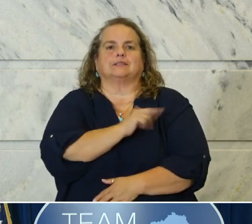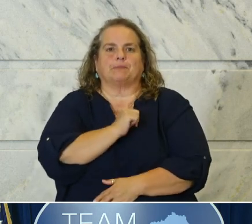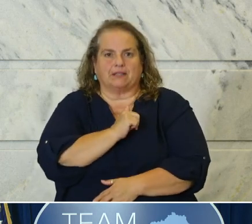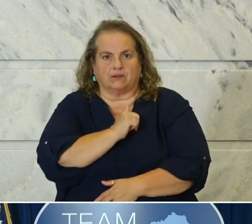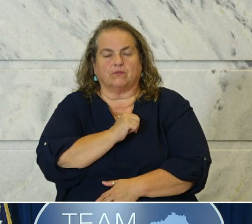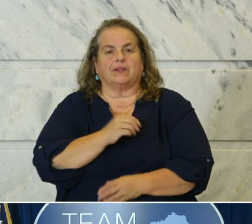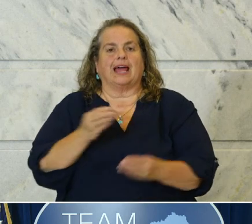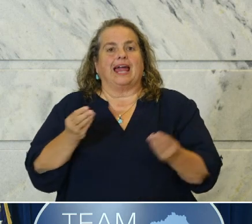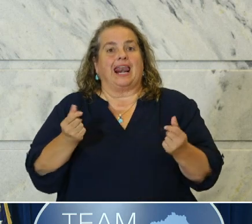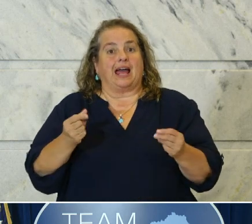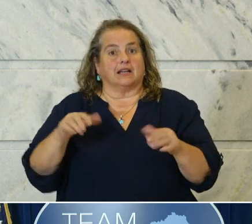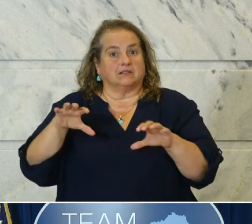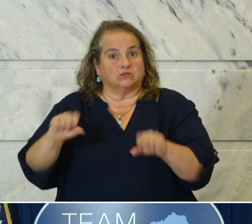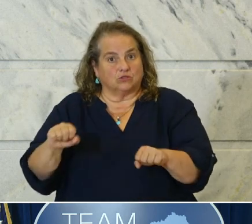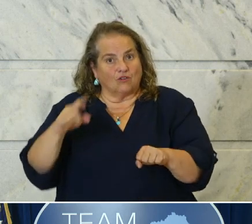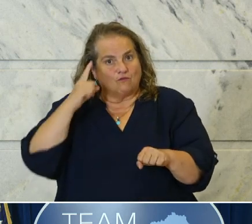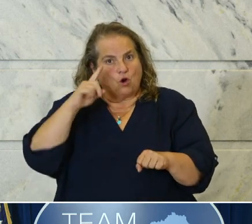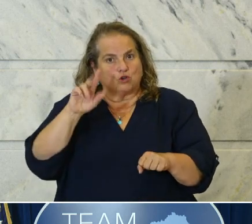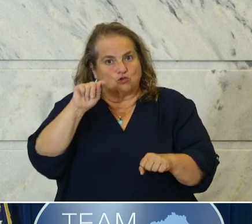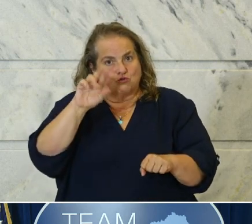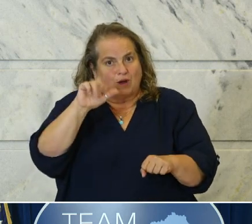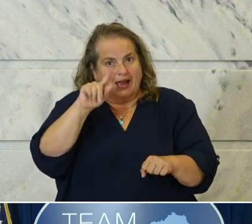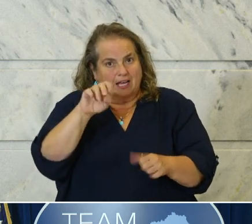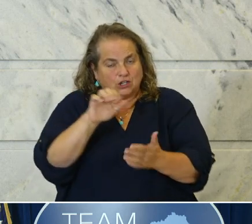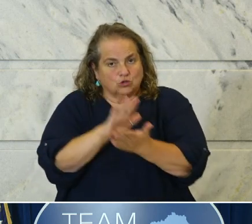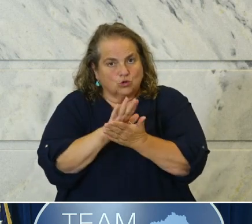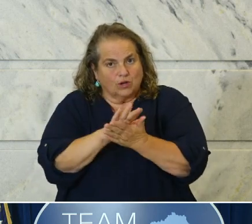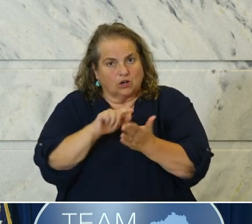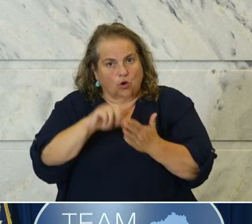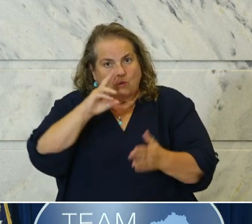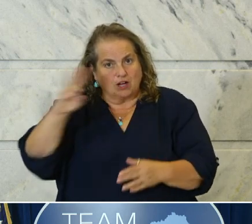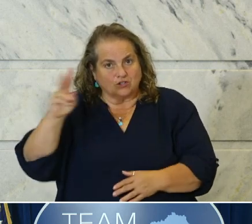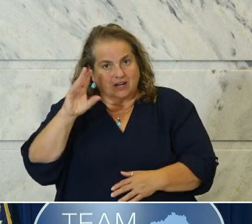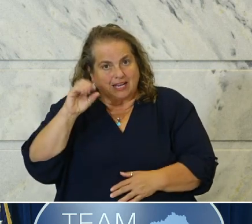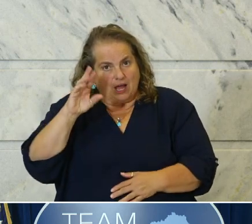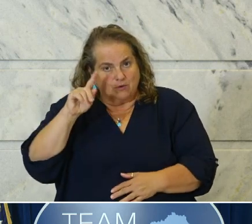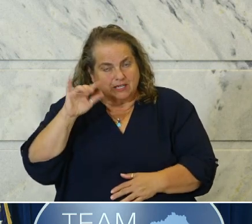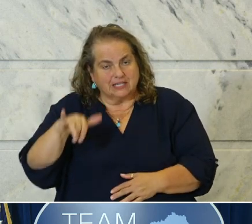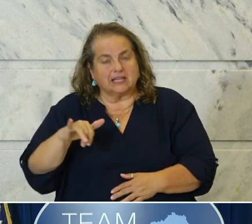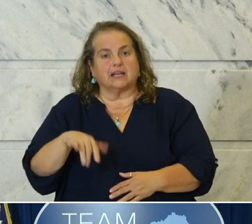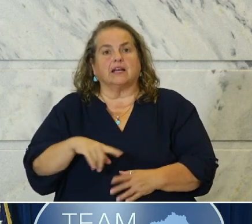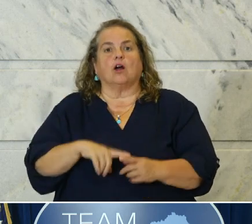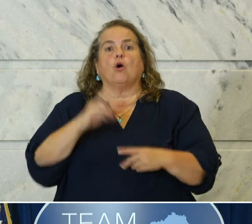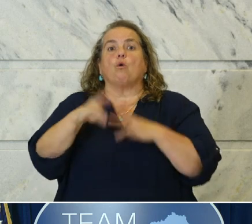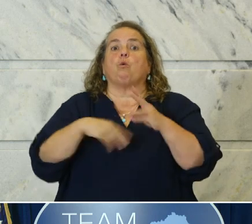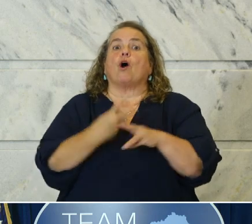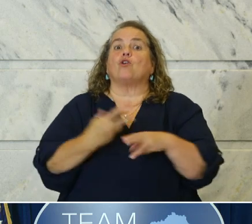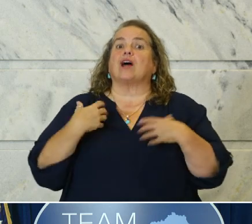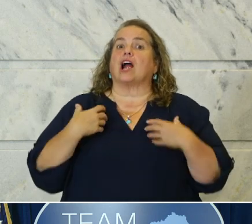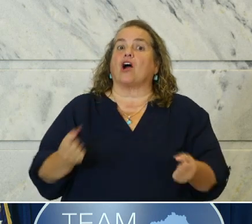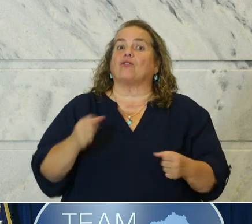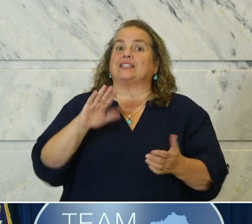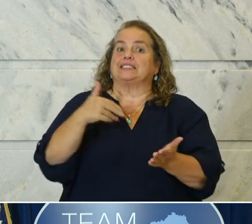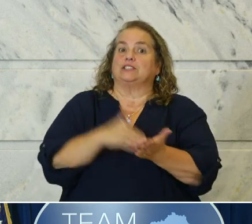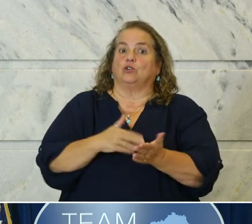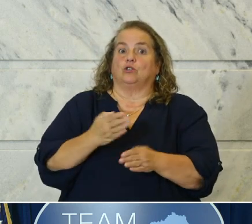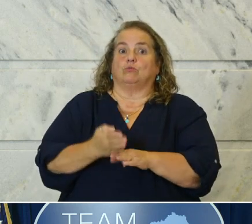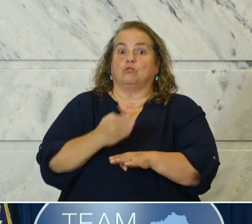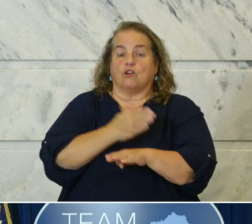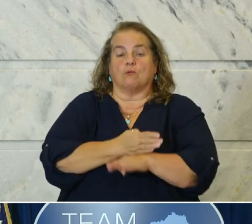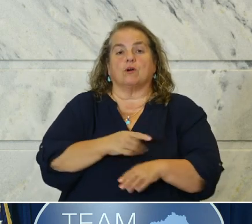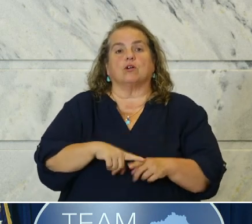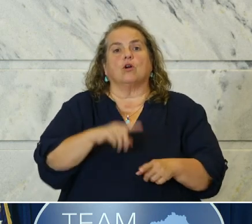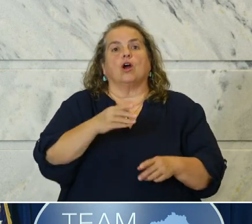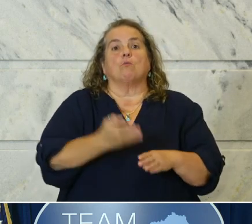acquisition for a training school in Webster County, an additional dentistry station at the Blount Rural Health Center, improvements to the Powderly